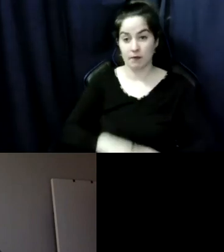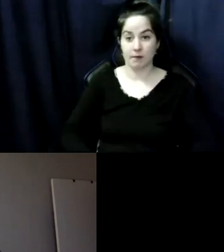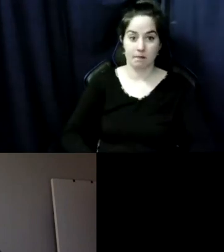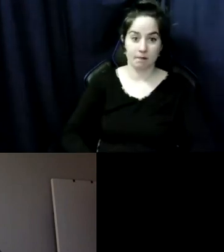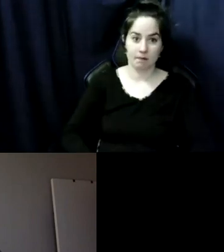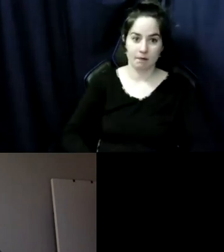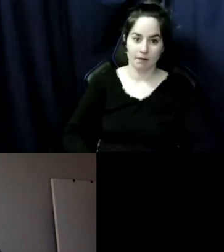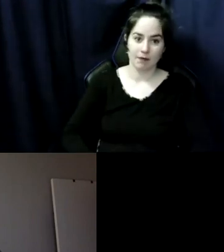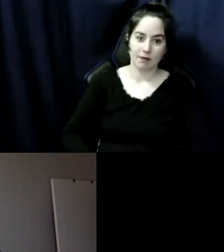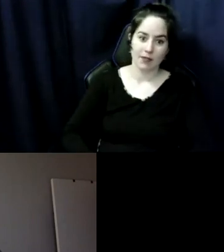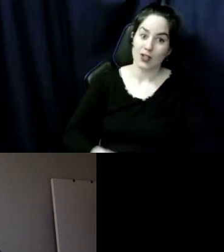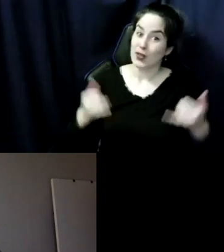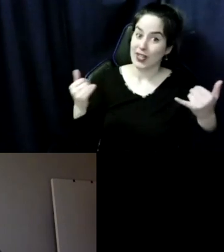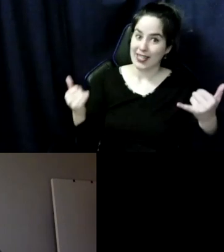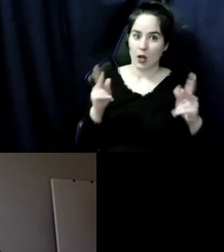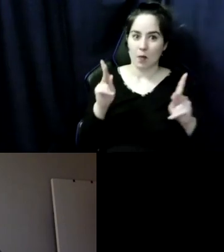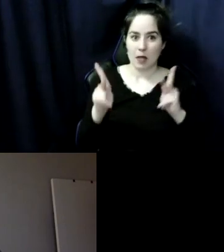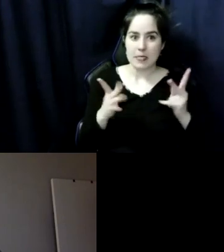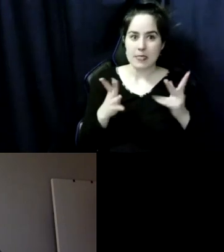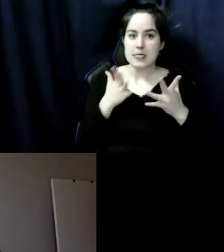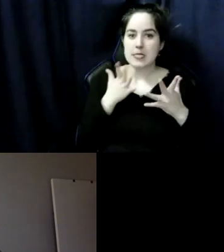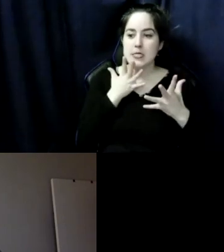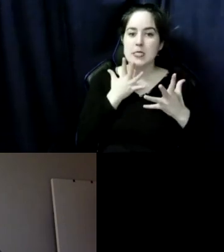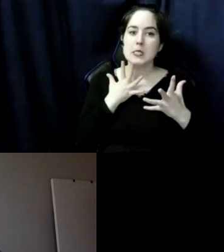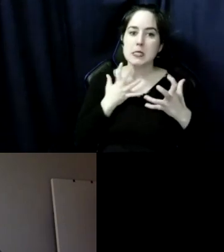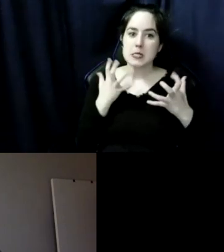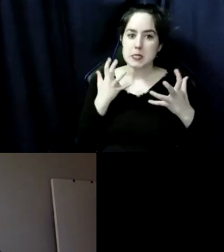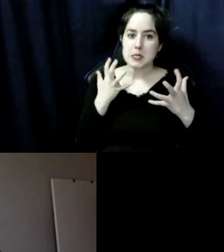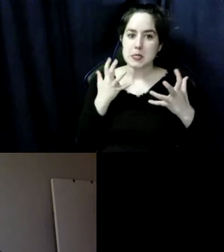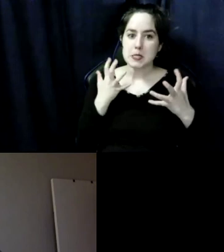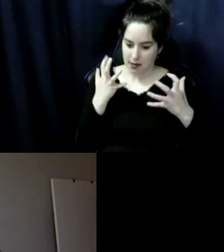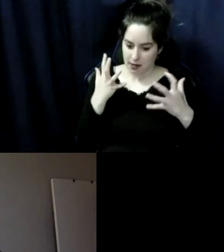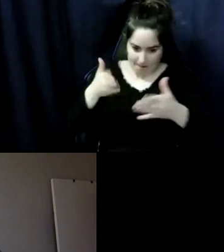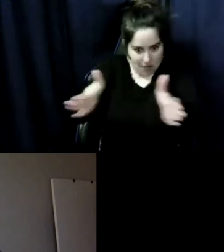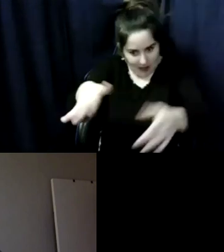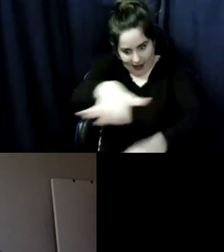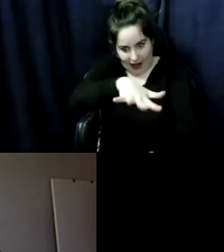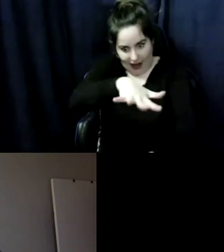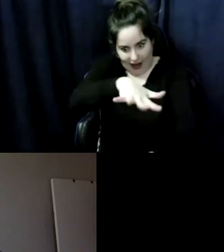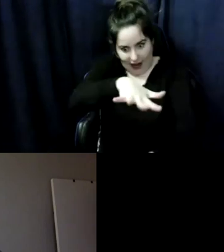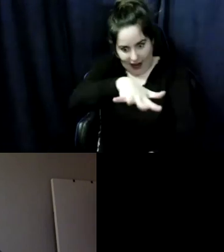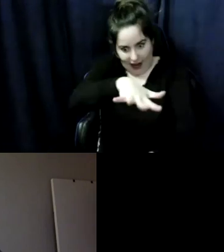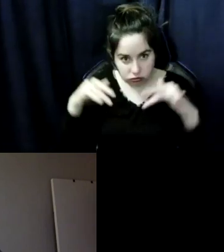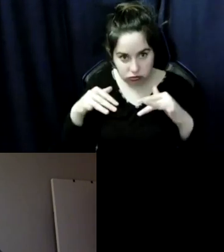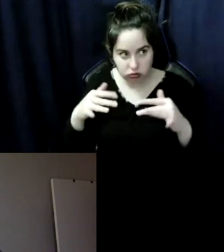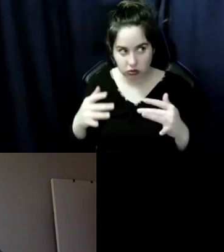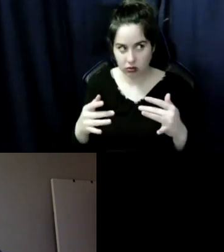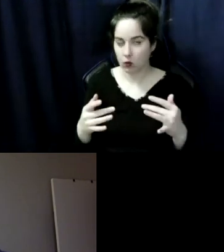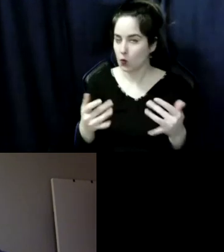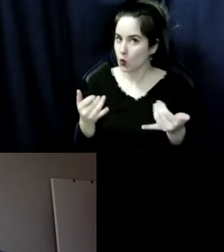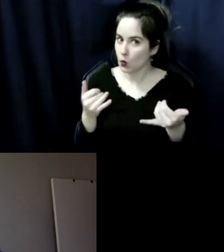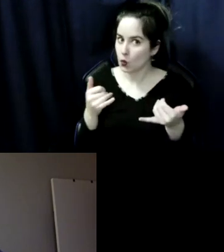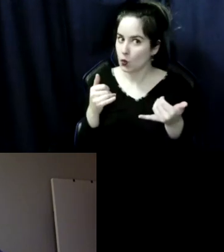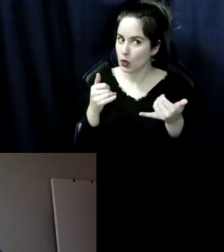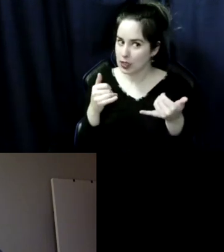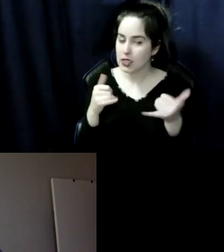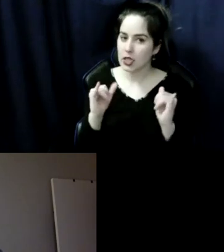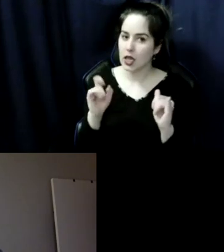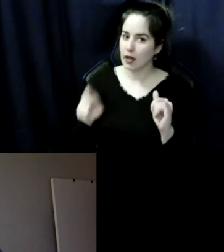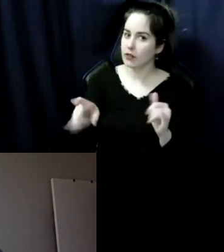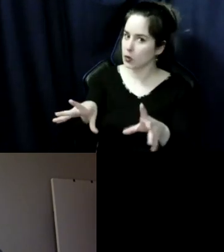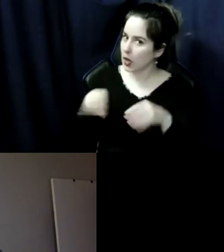for things in public space, and so while we still have to adhere to the limits, I will not be surprised if we